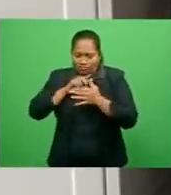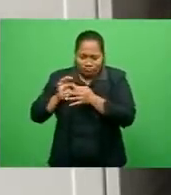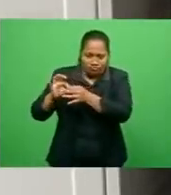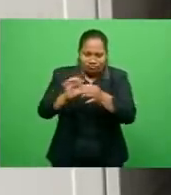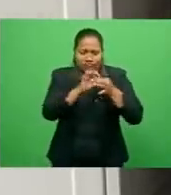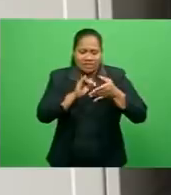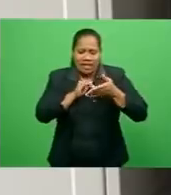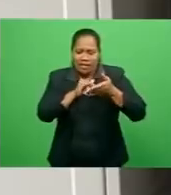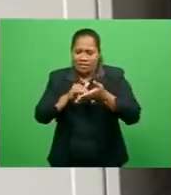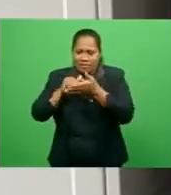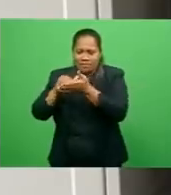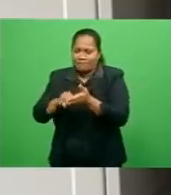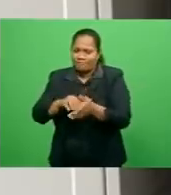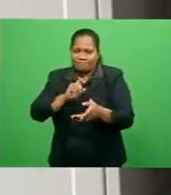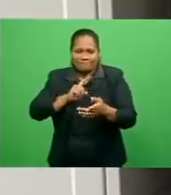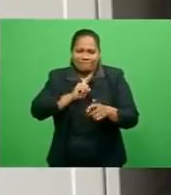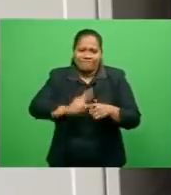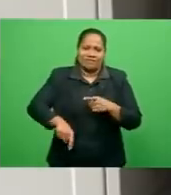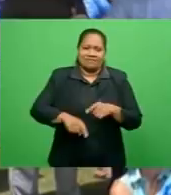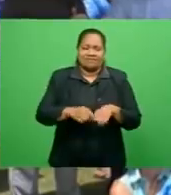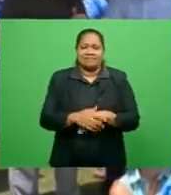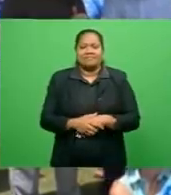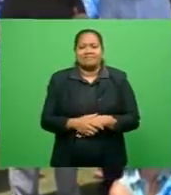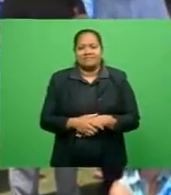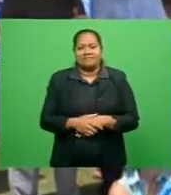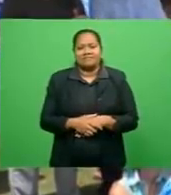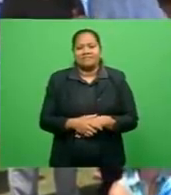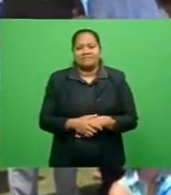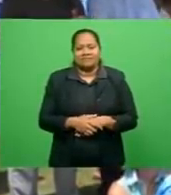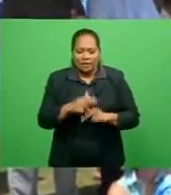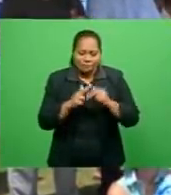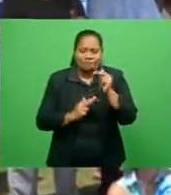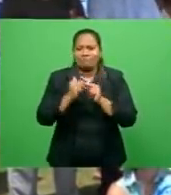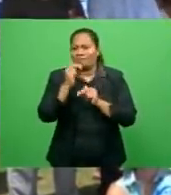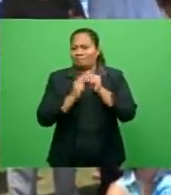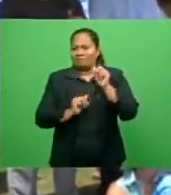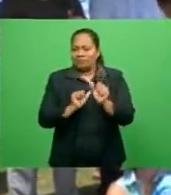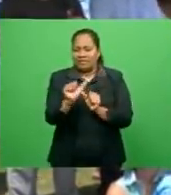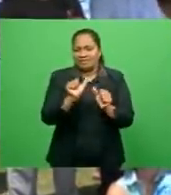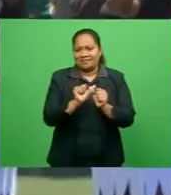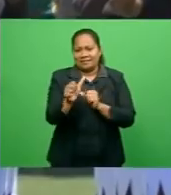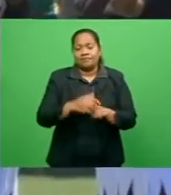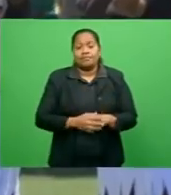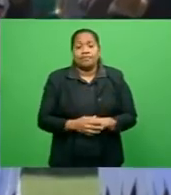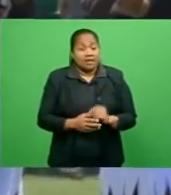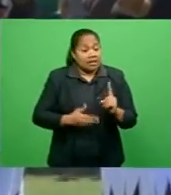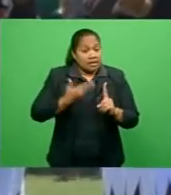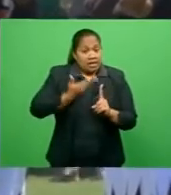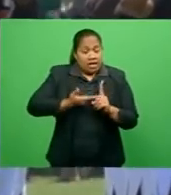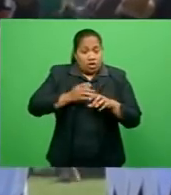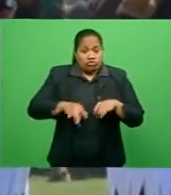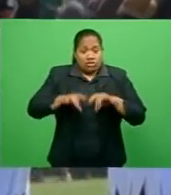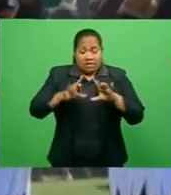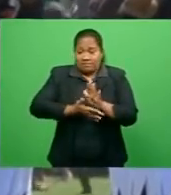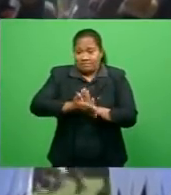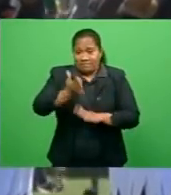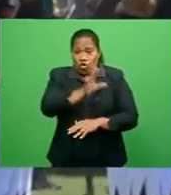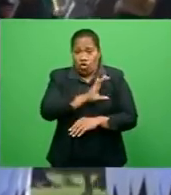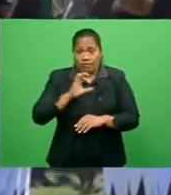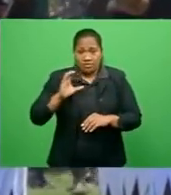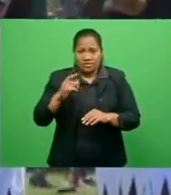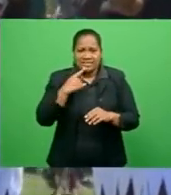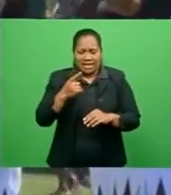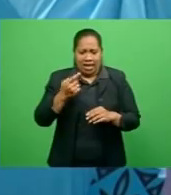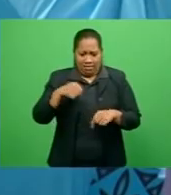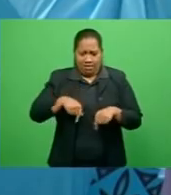recover faster and build back better. Australian High Commissioner to Fiji, John Fick, says being here for Fiji 50 is